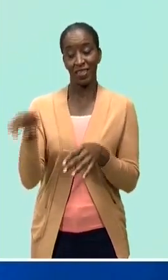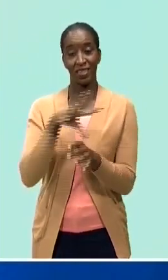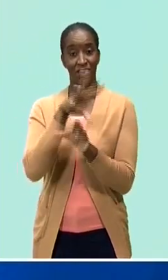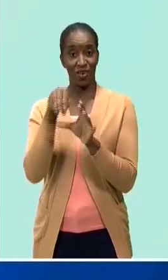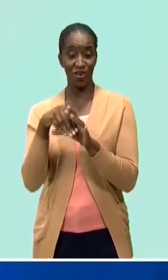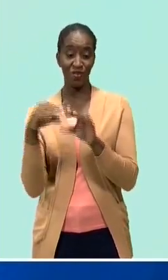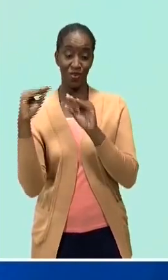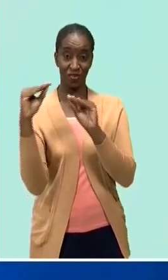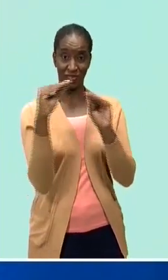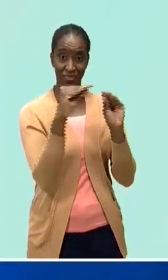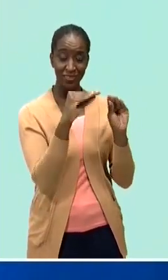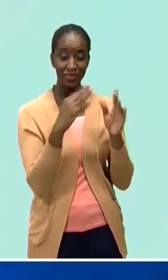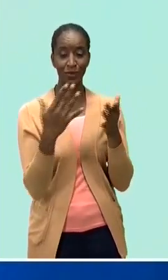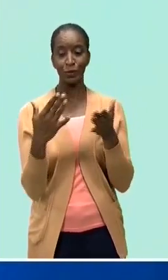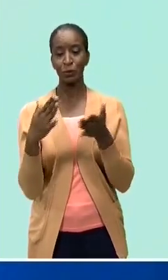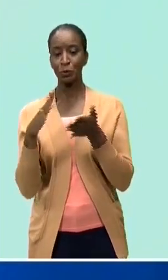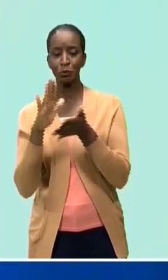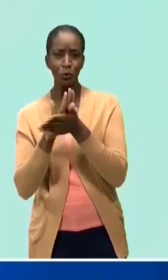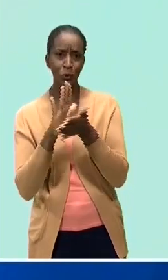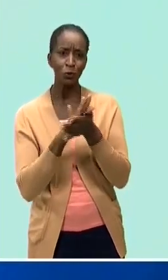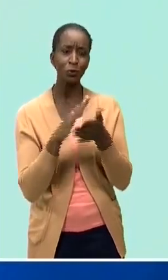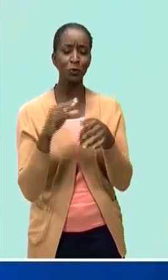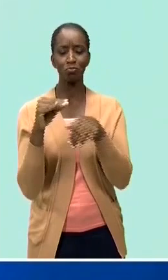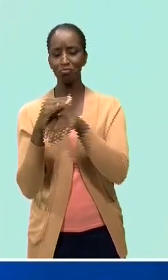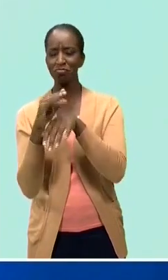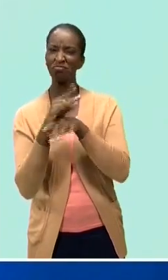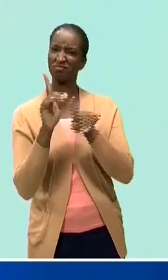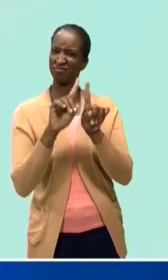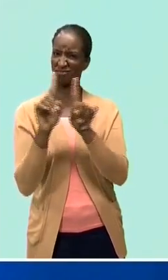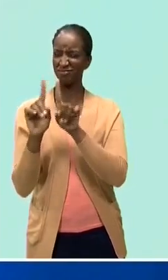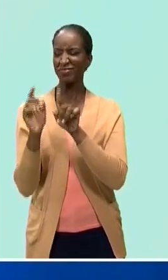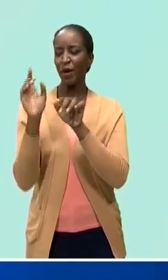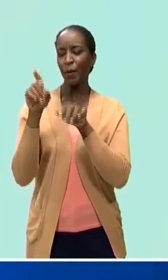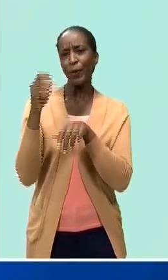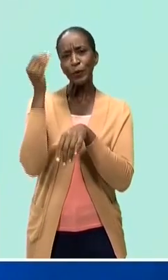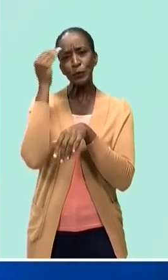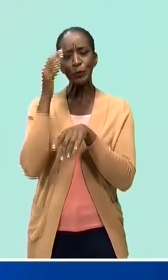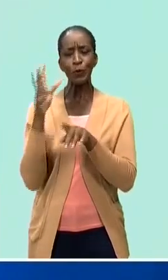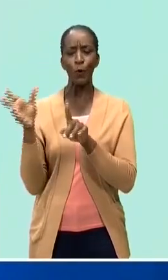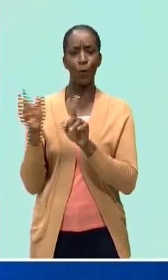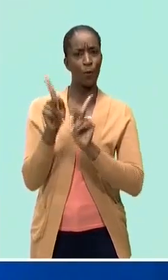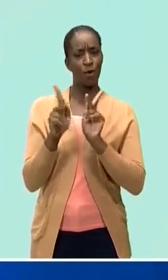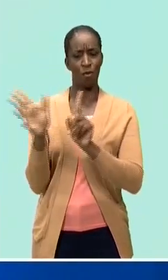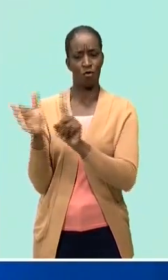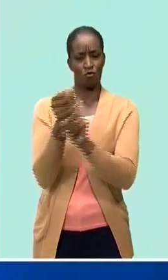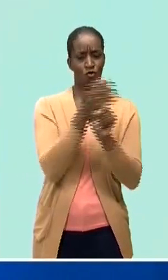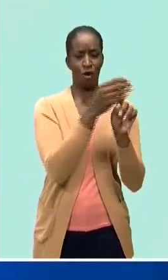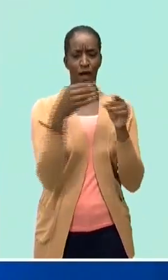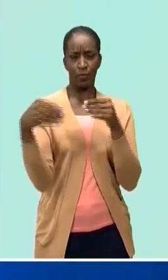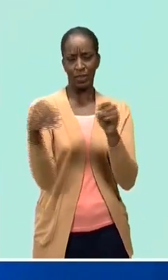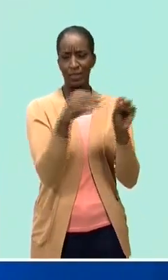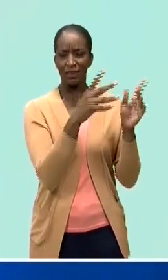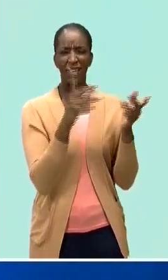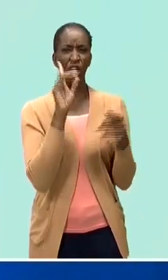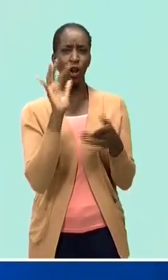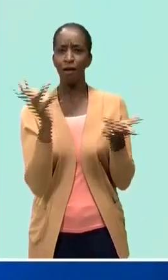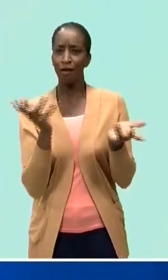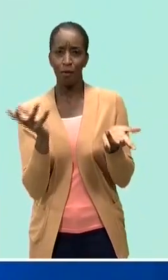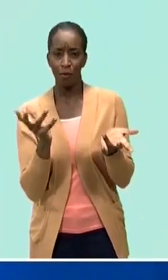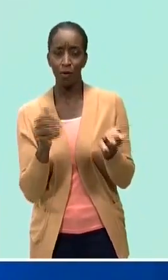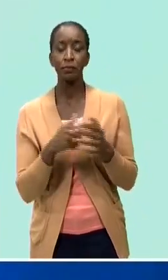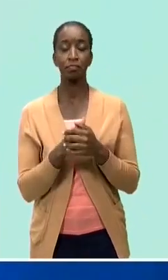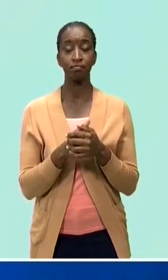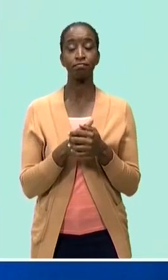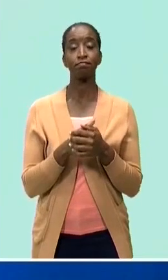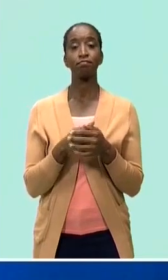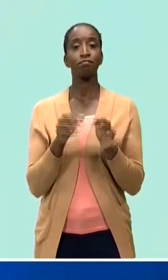be aware of what is involved in the trafficking in persons. It is all part and parcel of educating our populace